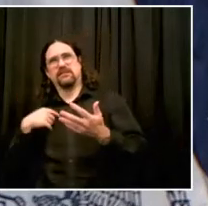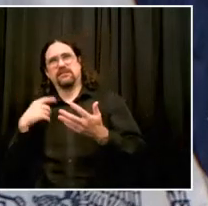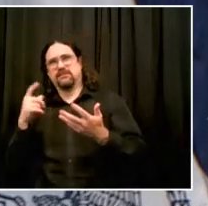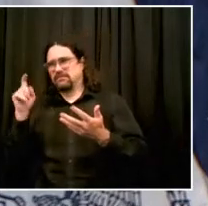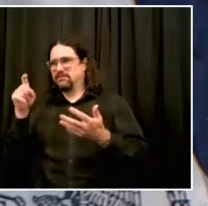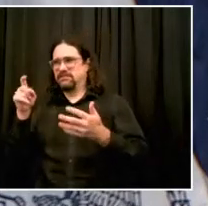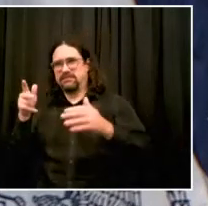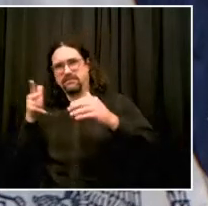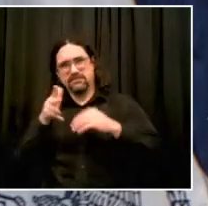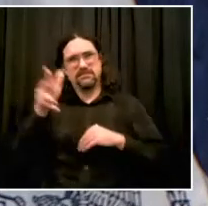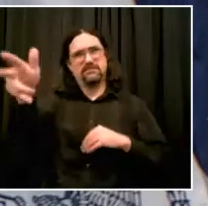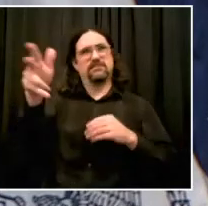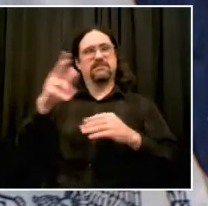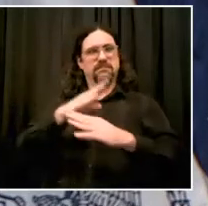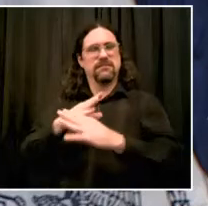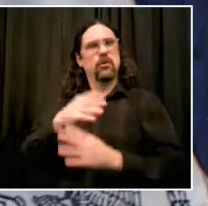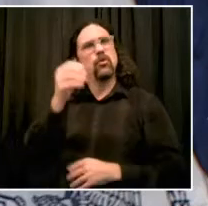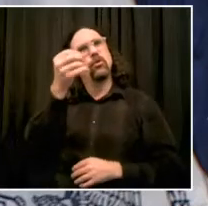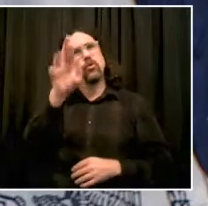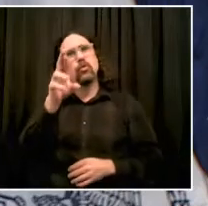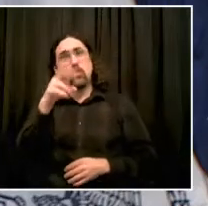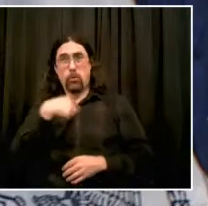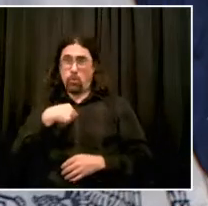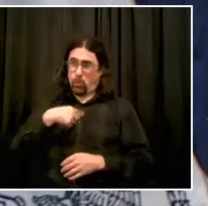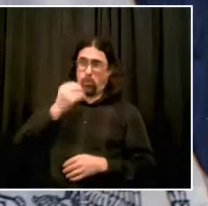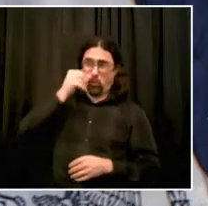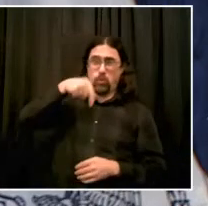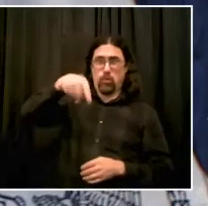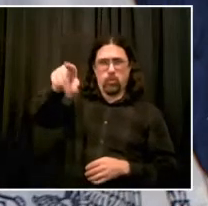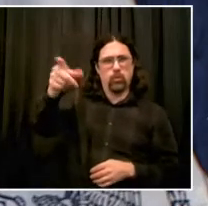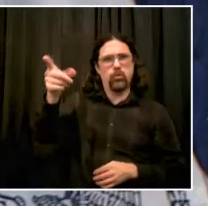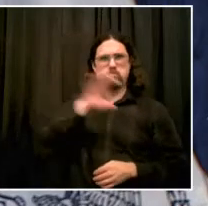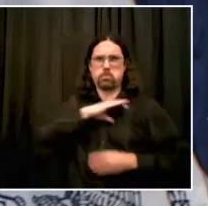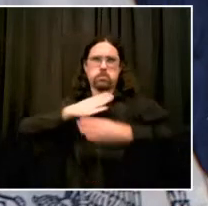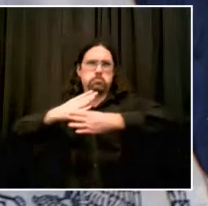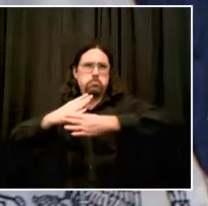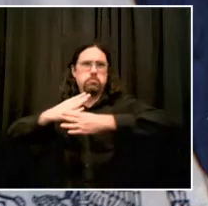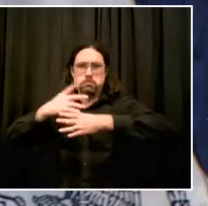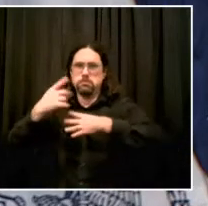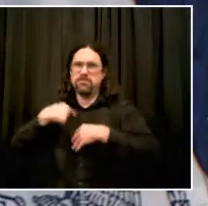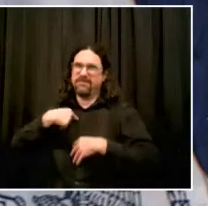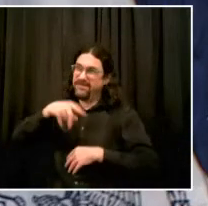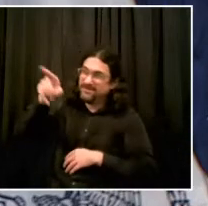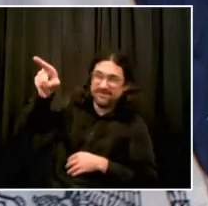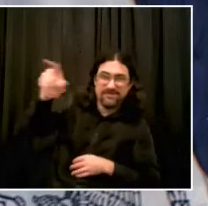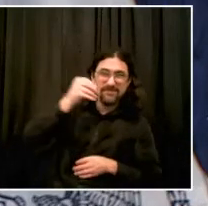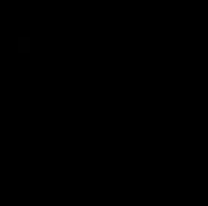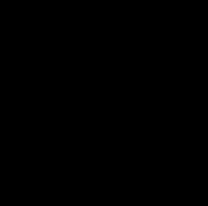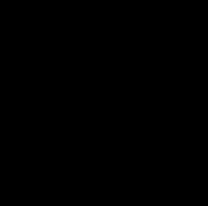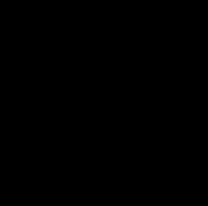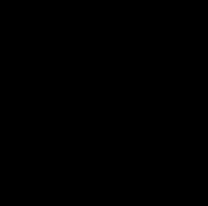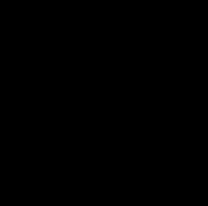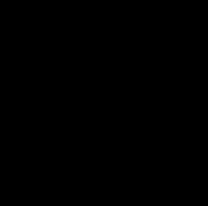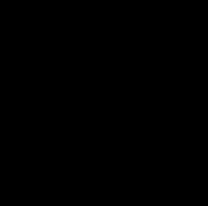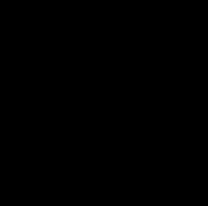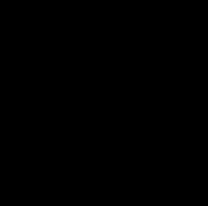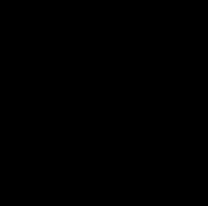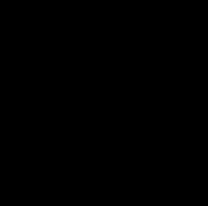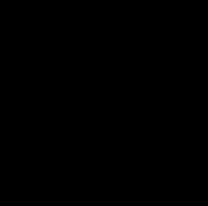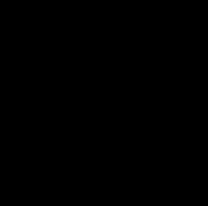there. So is this something that you can or have any interest in directing the NYPD to do differently?